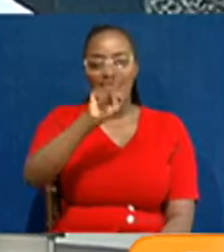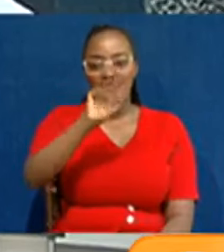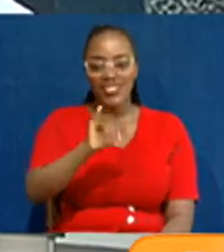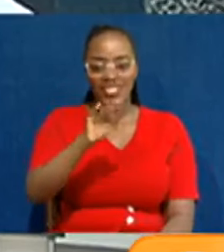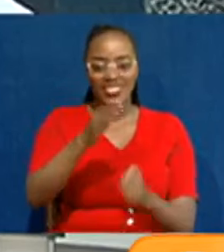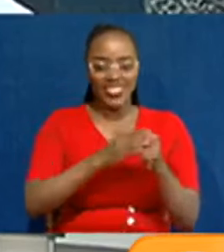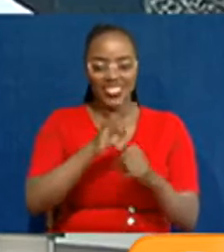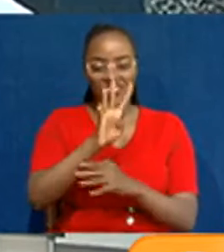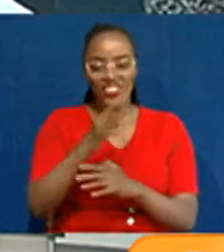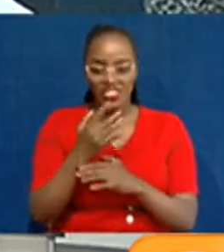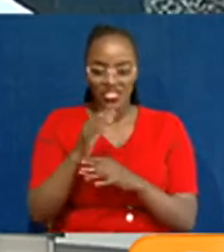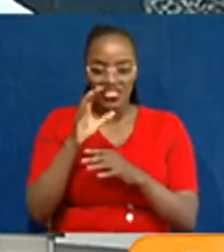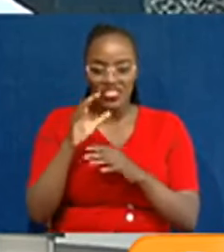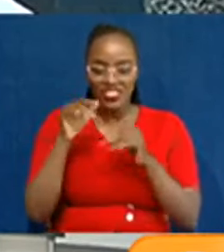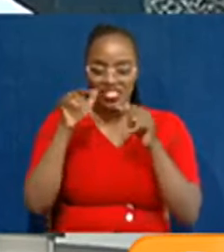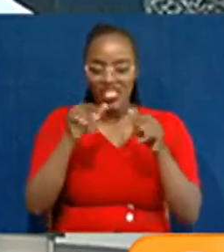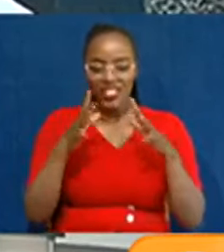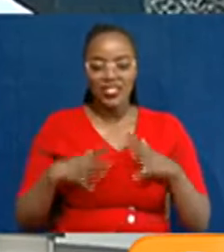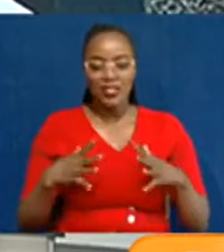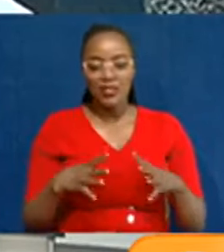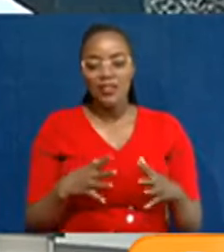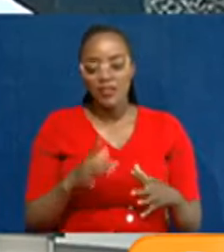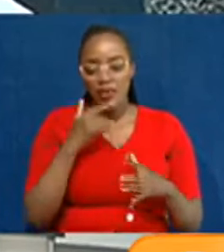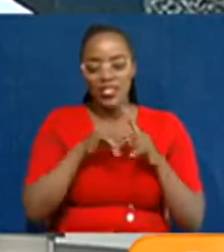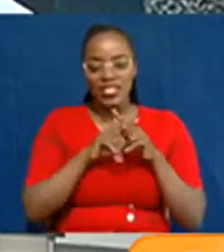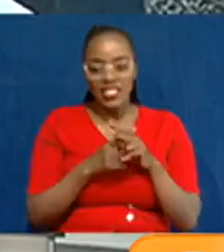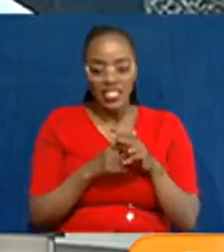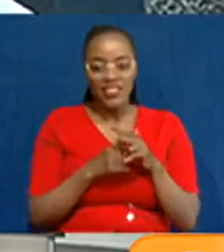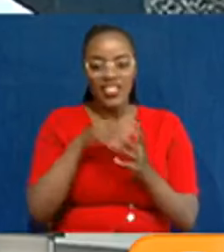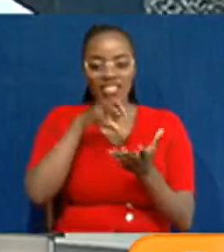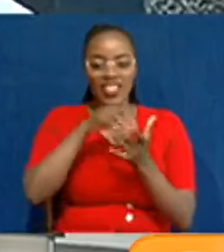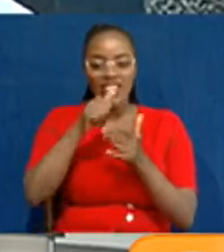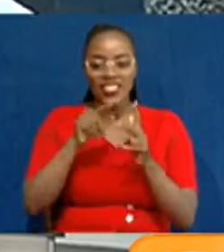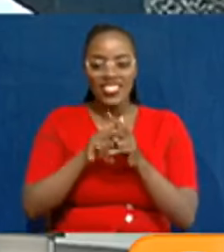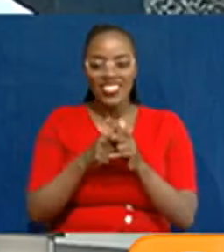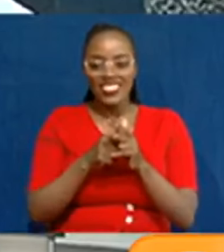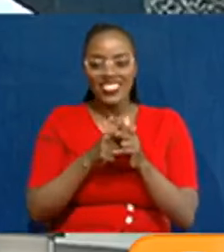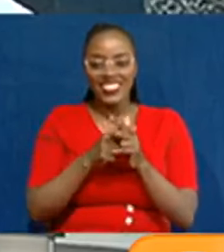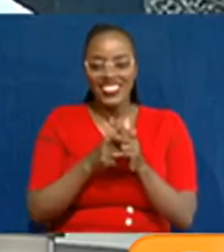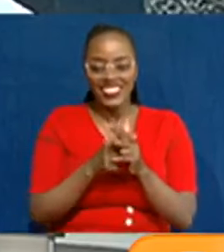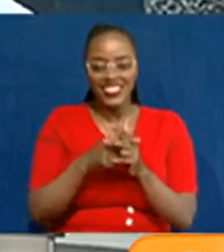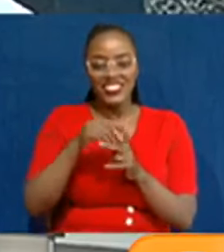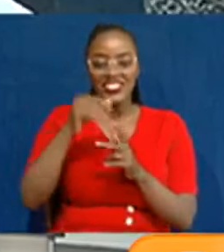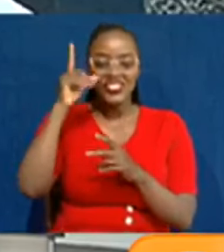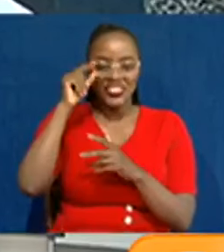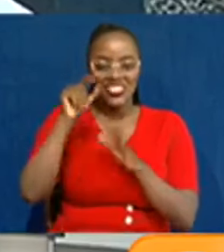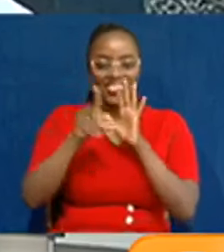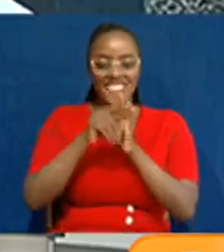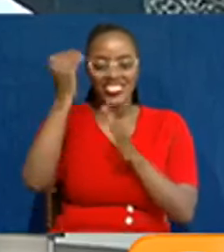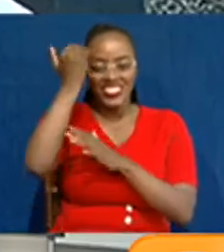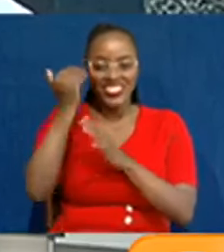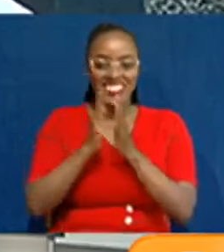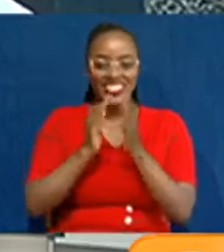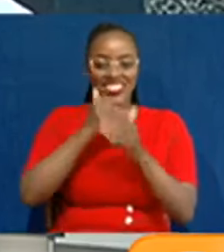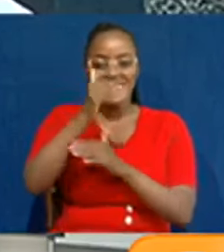94 co-accused as the manslaughter charge hearing against them begins. The case that took off on Monday at the Mombasa Law Courts is said to be heard for the